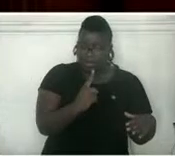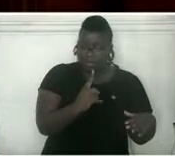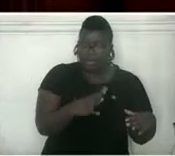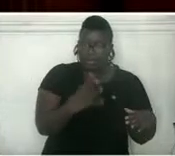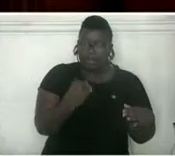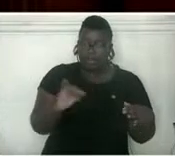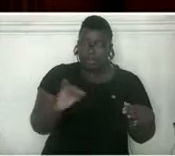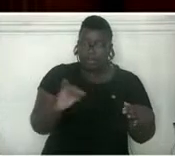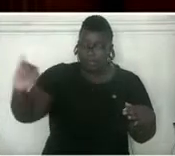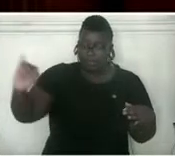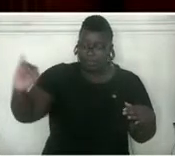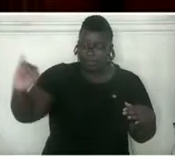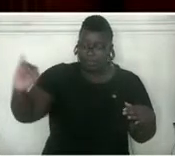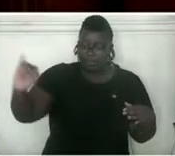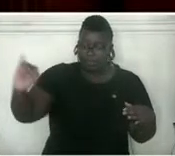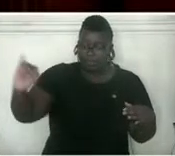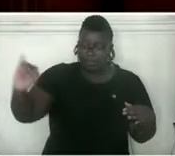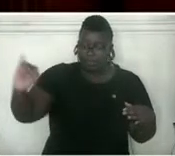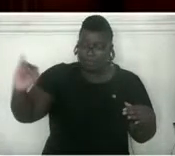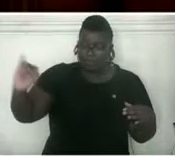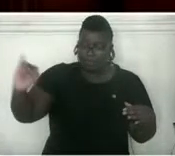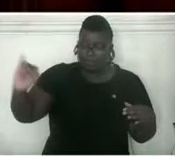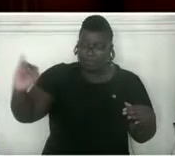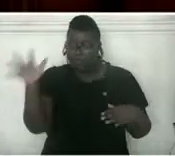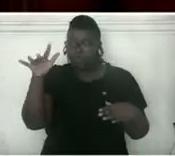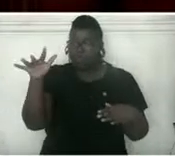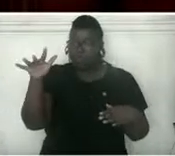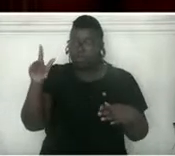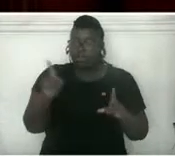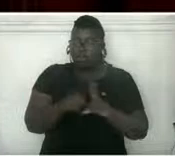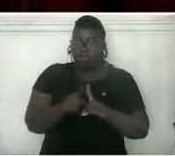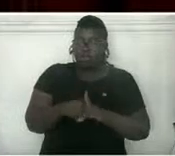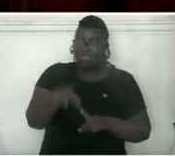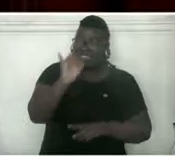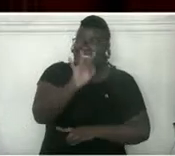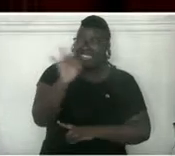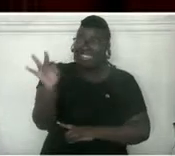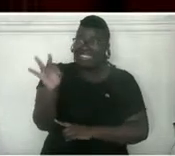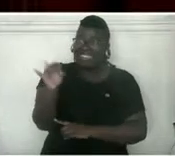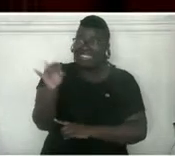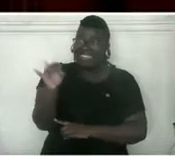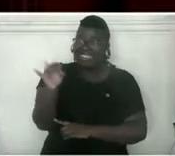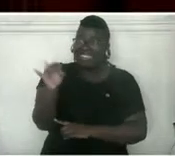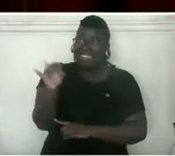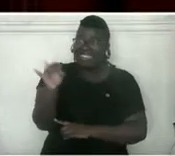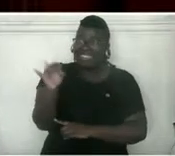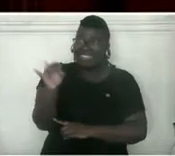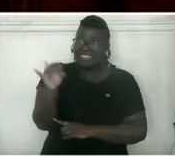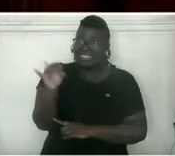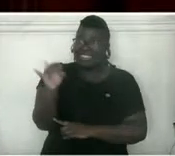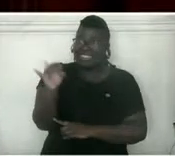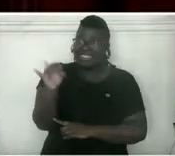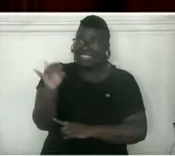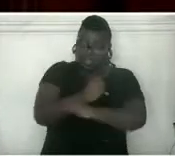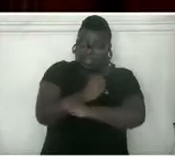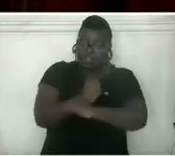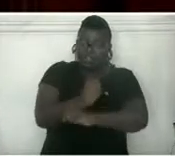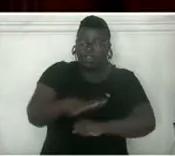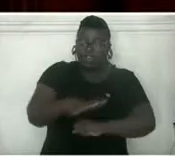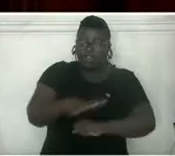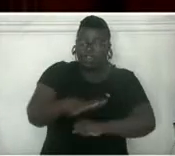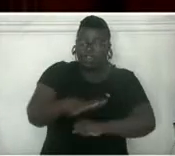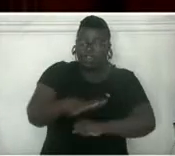investment of 2 billion and is 33 hectares of industrial land. This